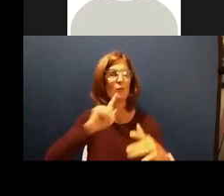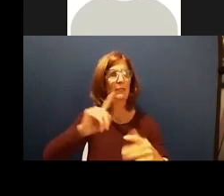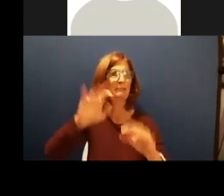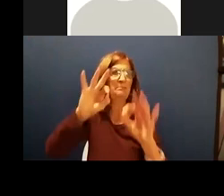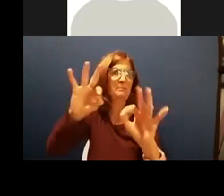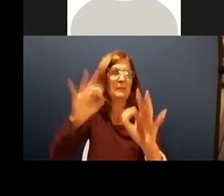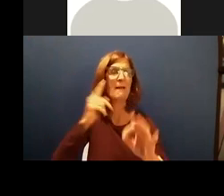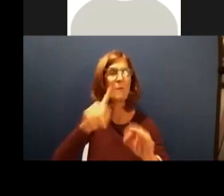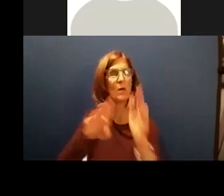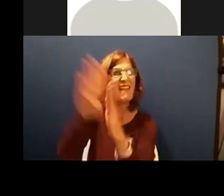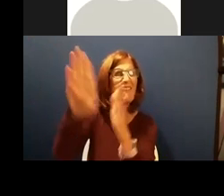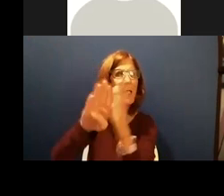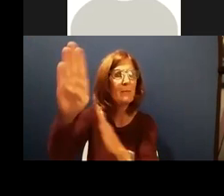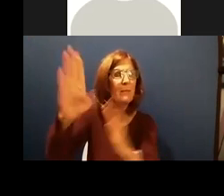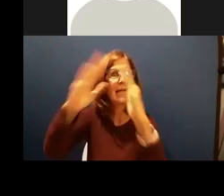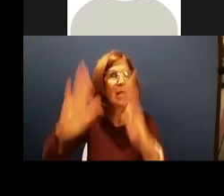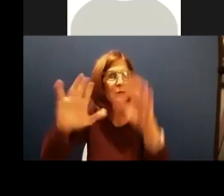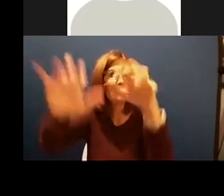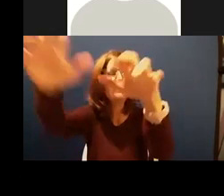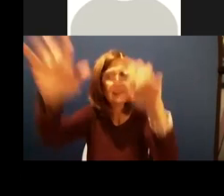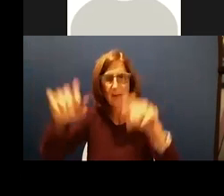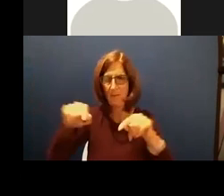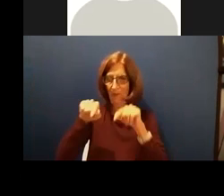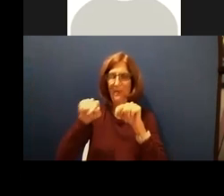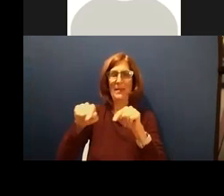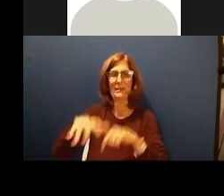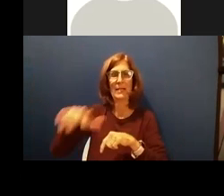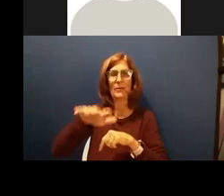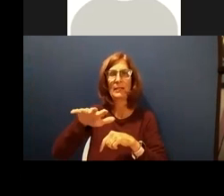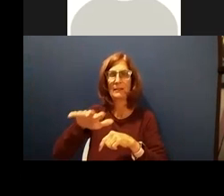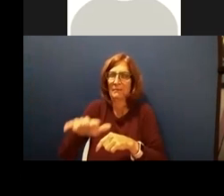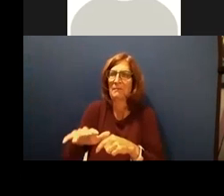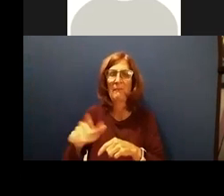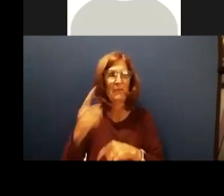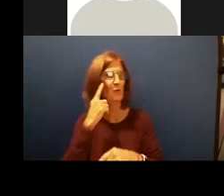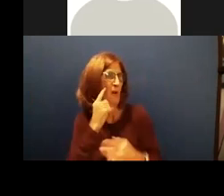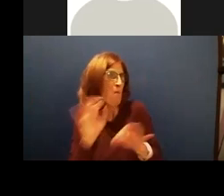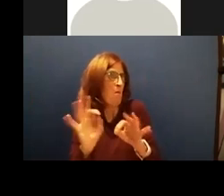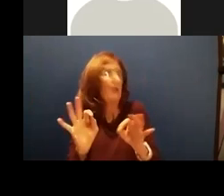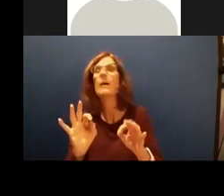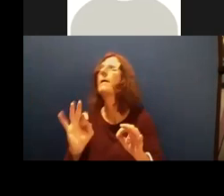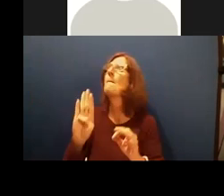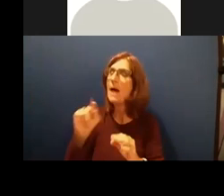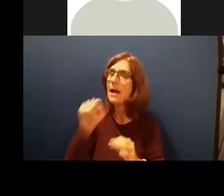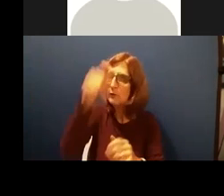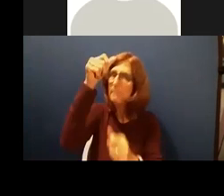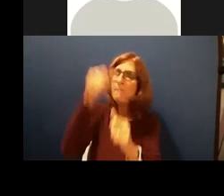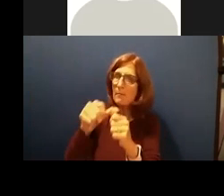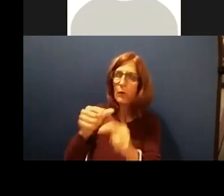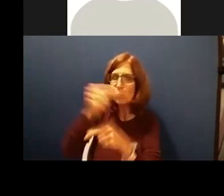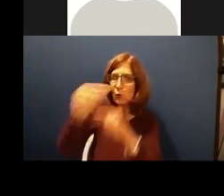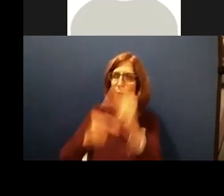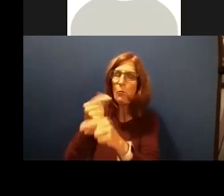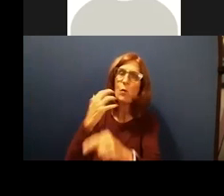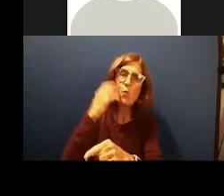development. I think that, you know, it doesn't seem like much, but this is global warming and climate change on a microscopic